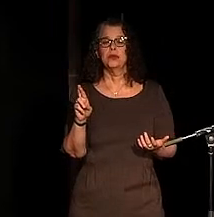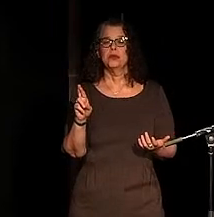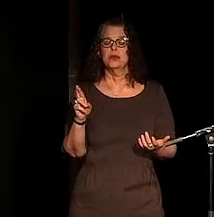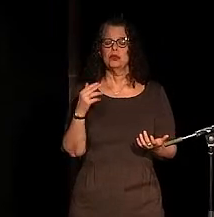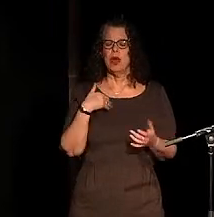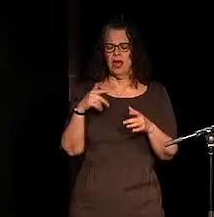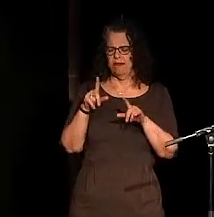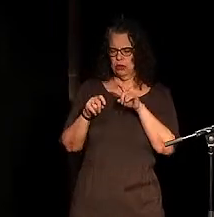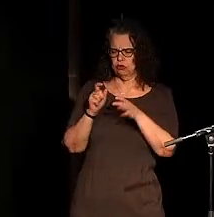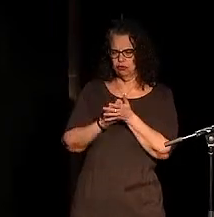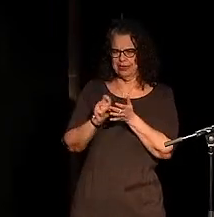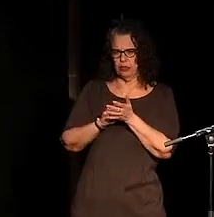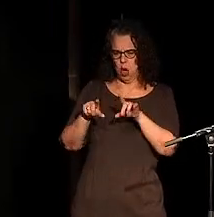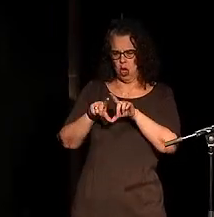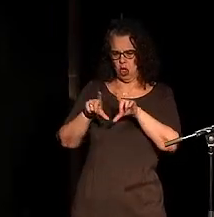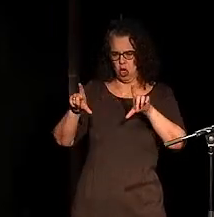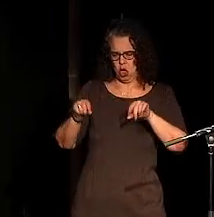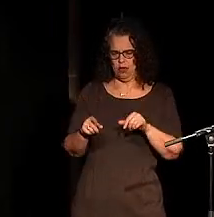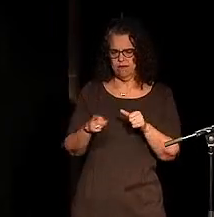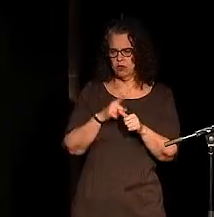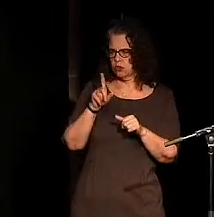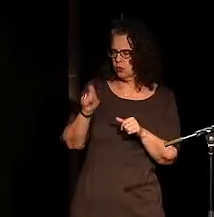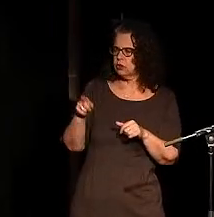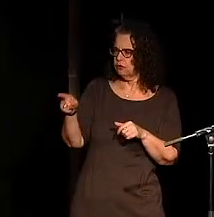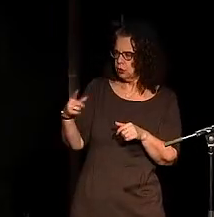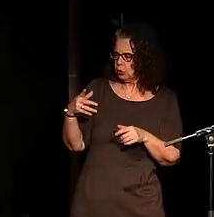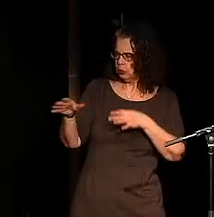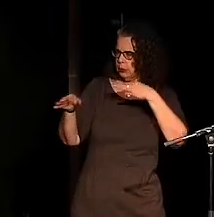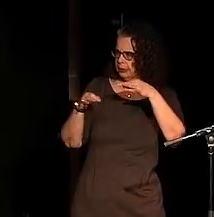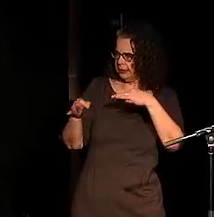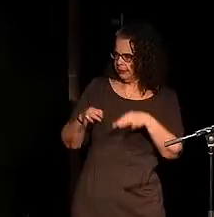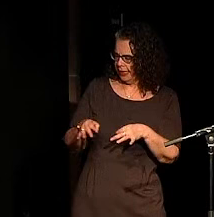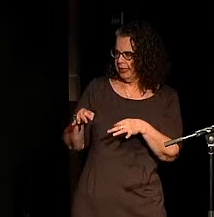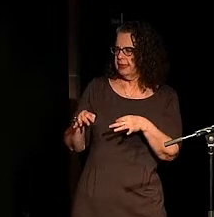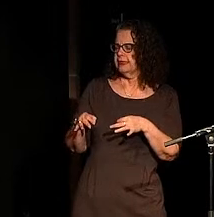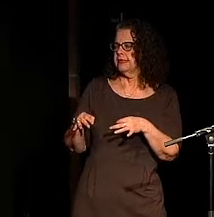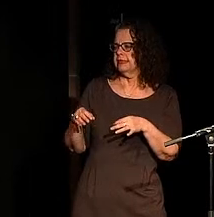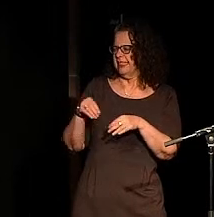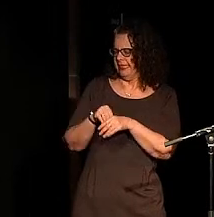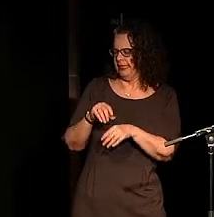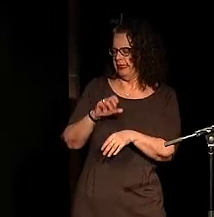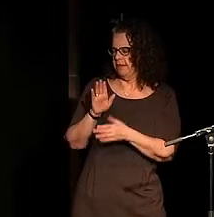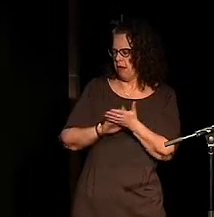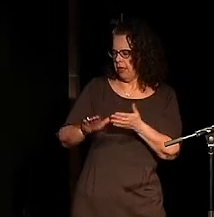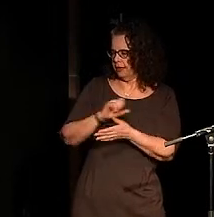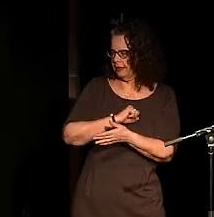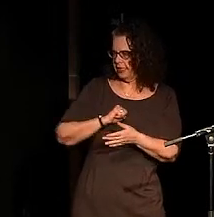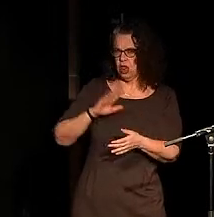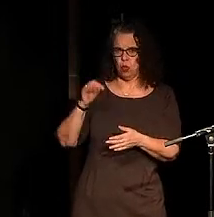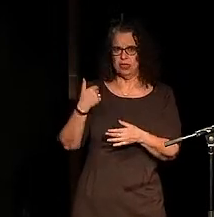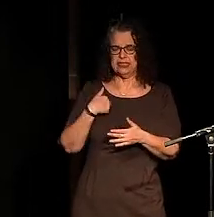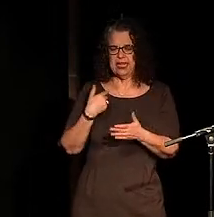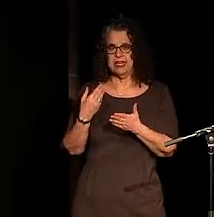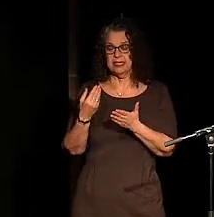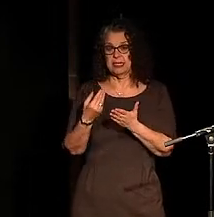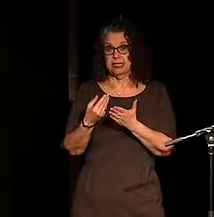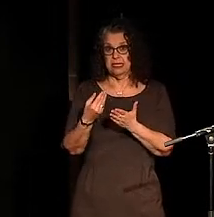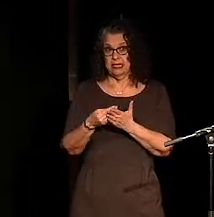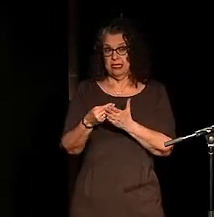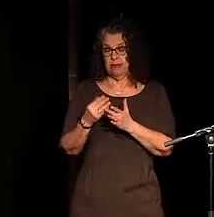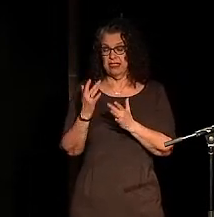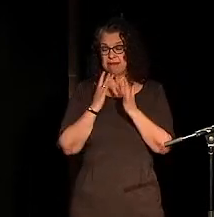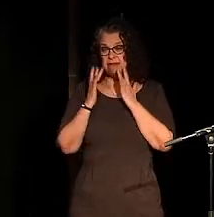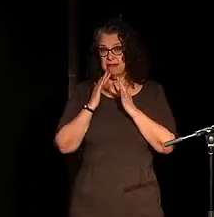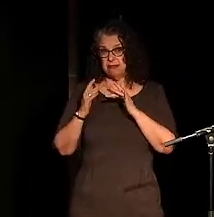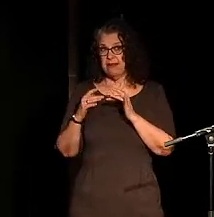questions on cards here. Question number one, as you have explained at Senate, Shahir, LaGuardia still has a budget deficit caused largely